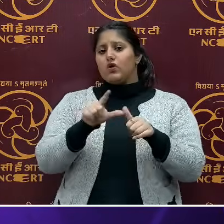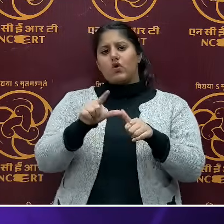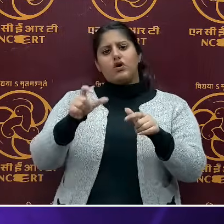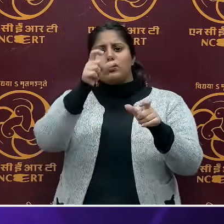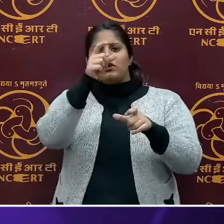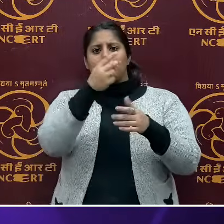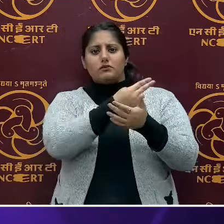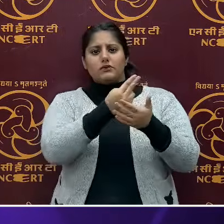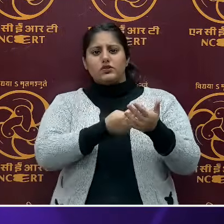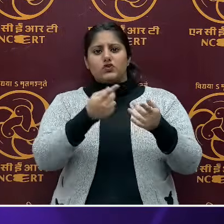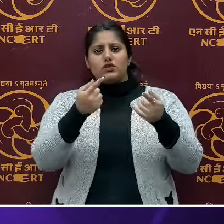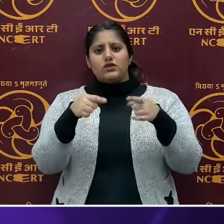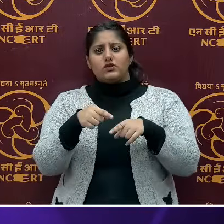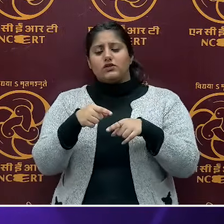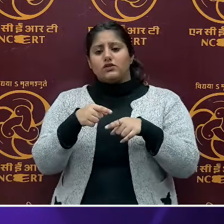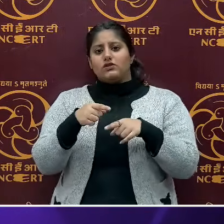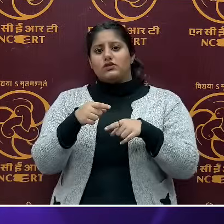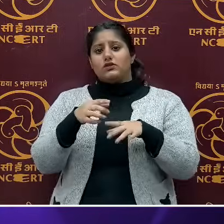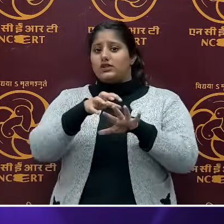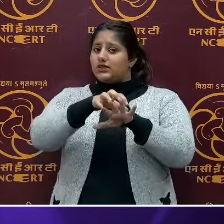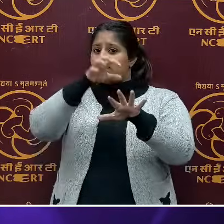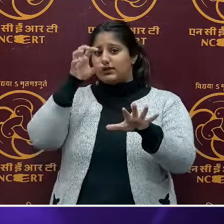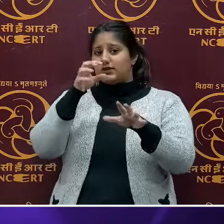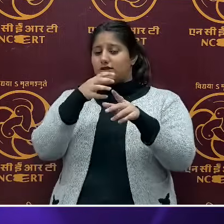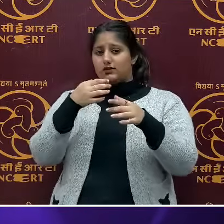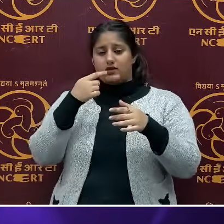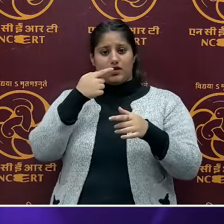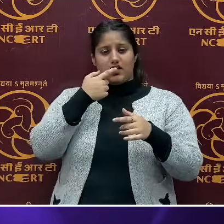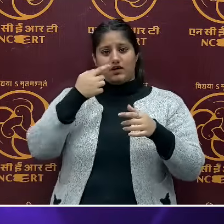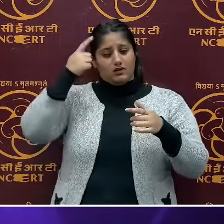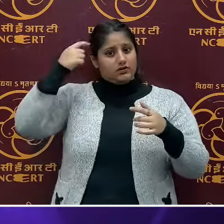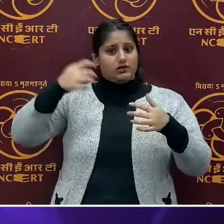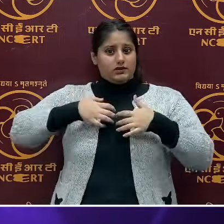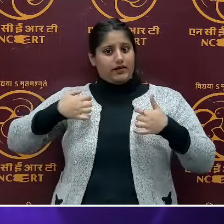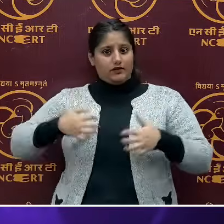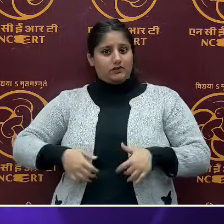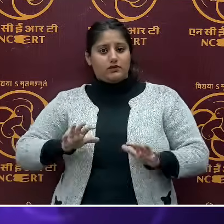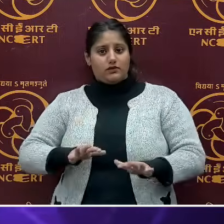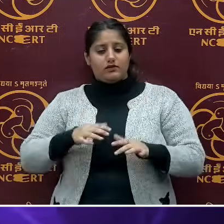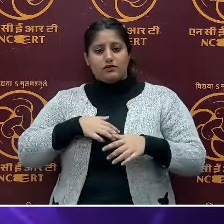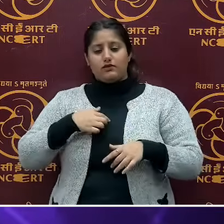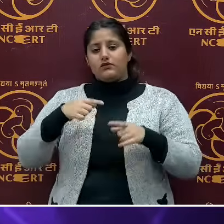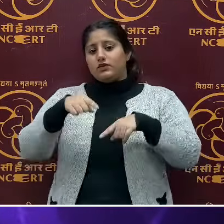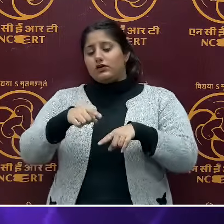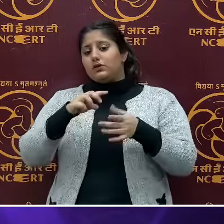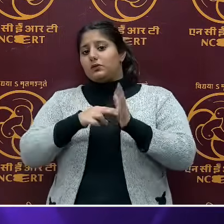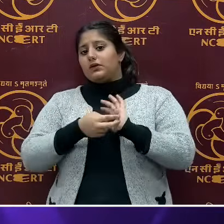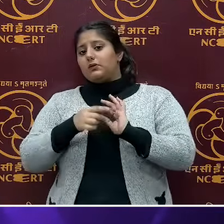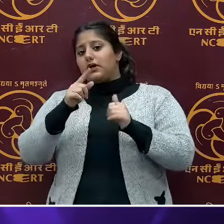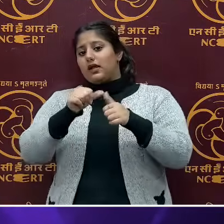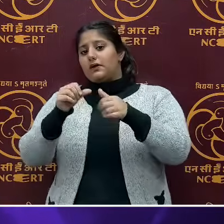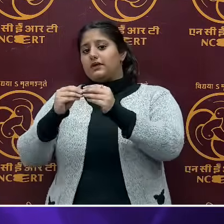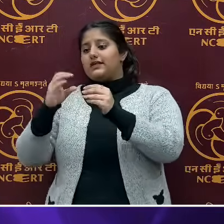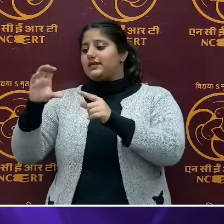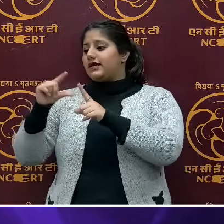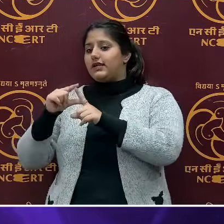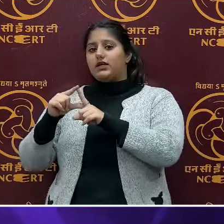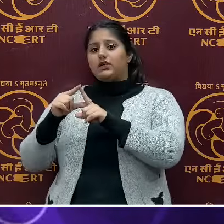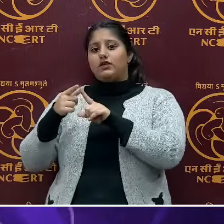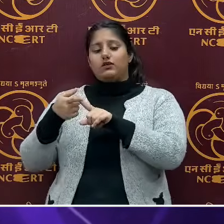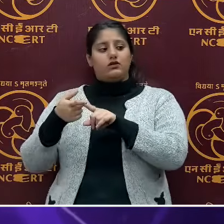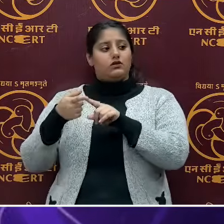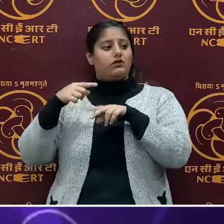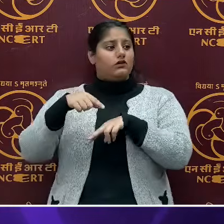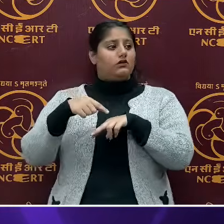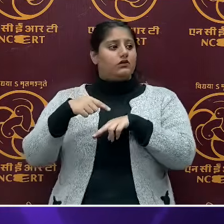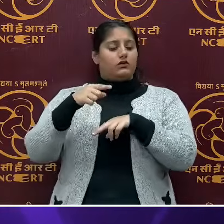of Tiger. tiger. So, in image A, B, C, D, E, you can clearly see the pictures of